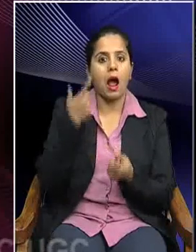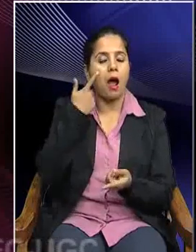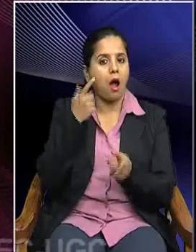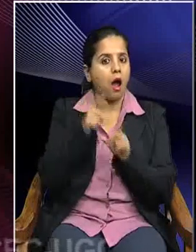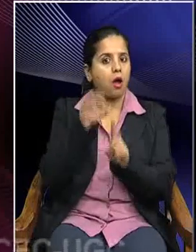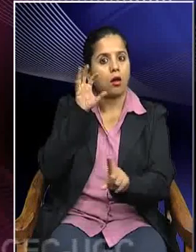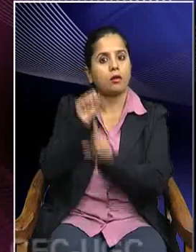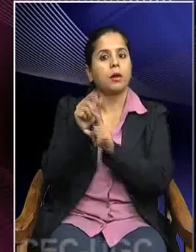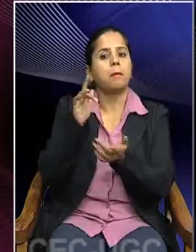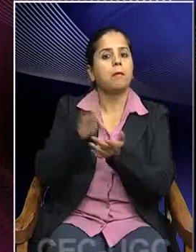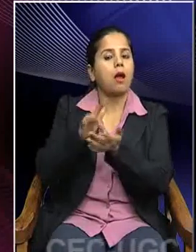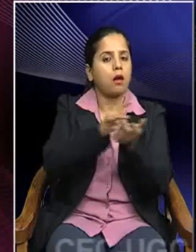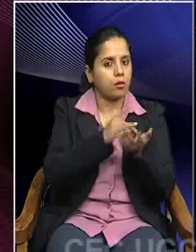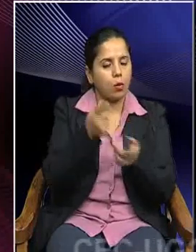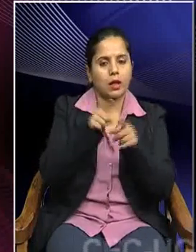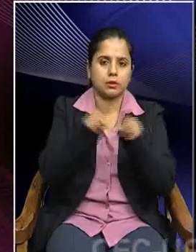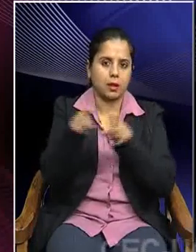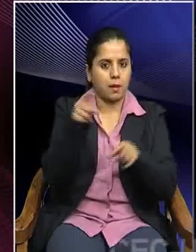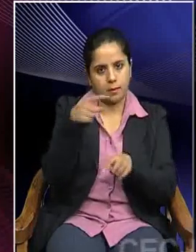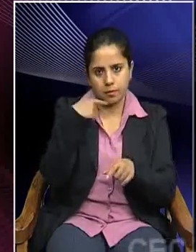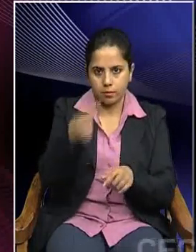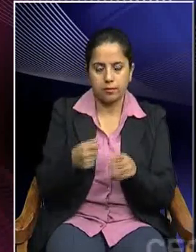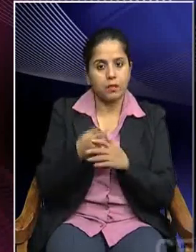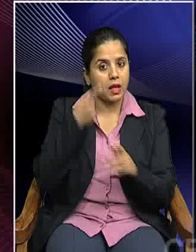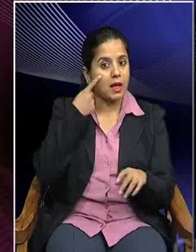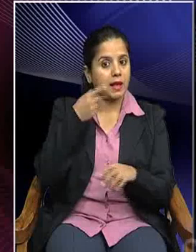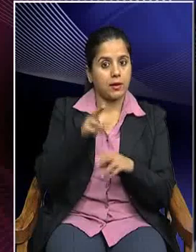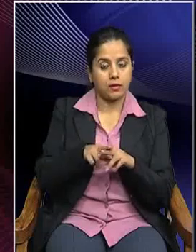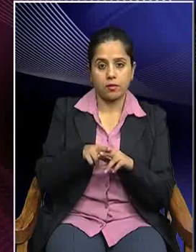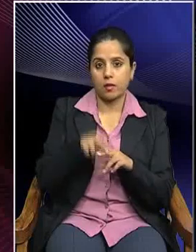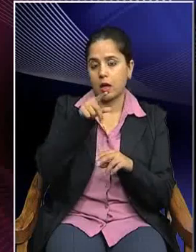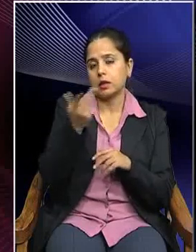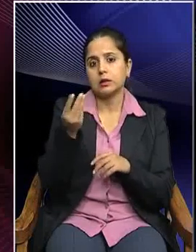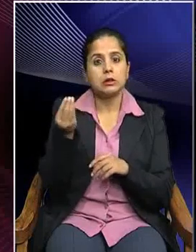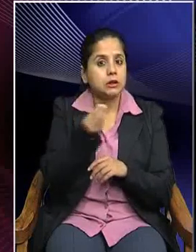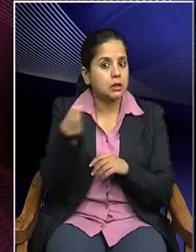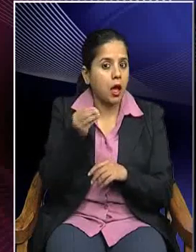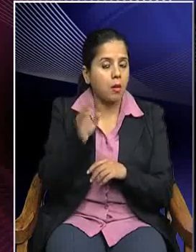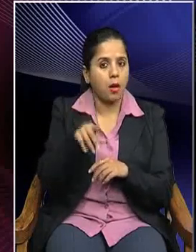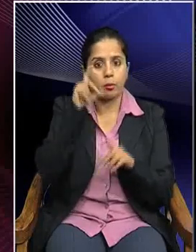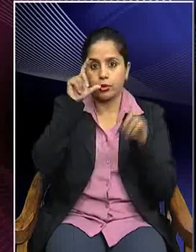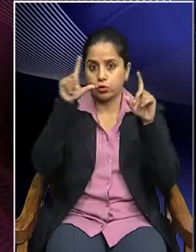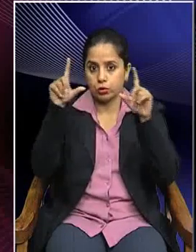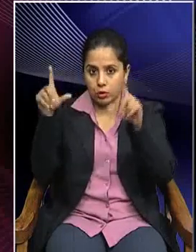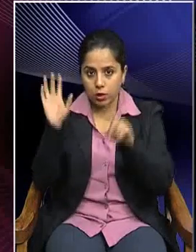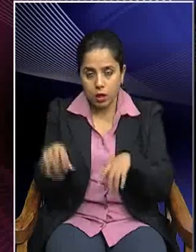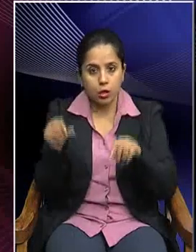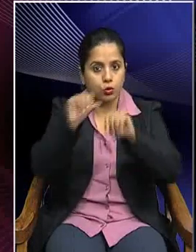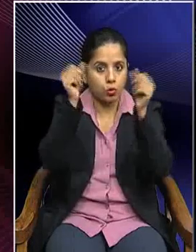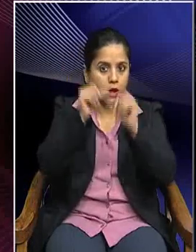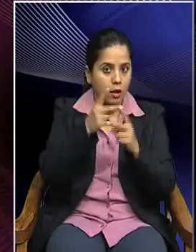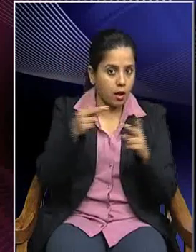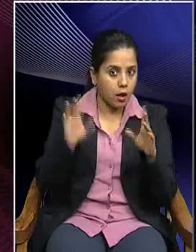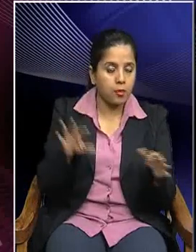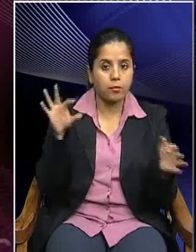of the place. For example, if there are some images or sculptures